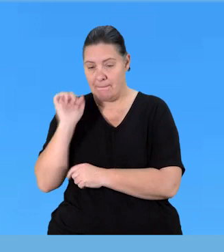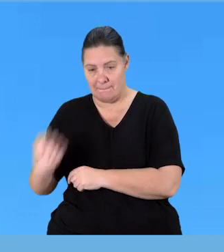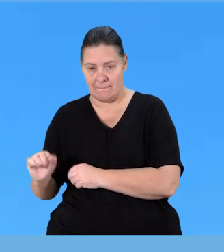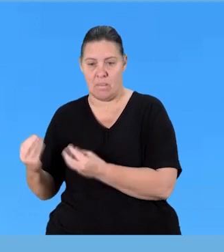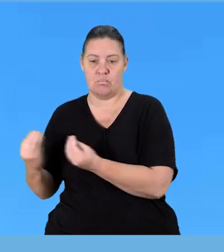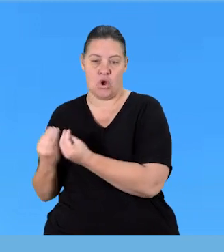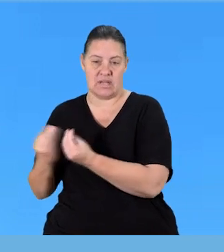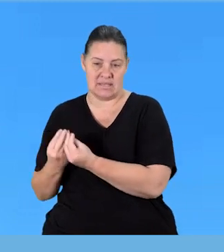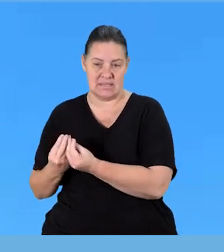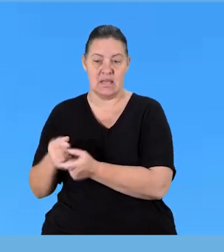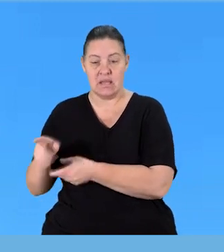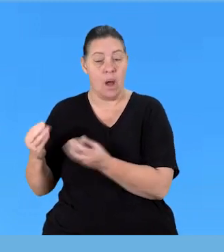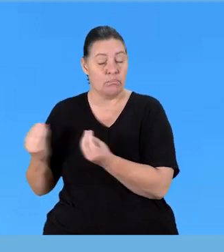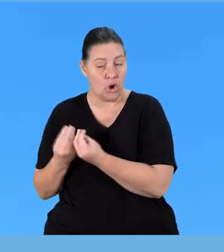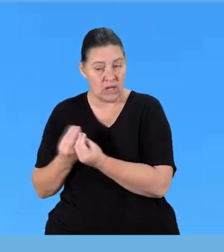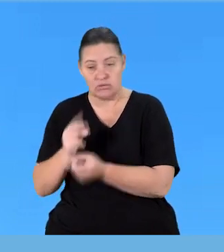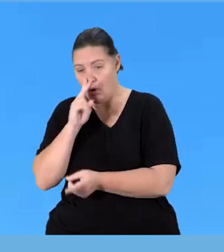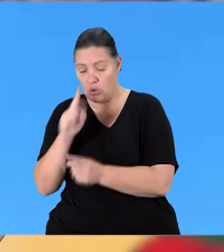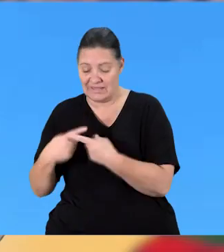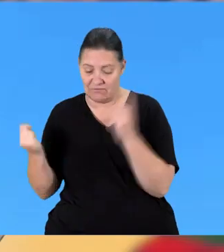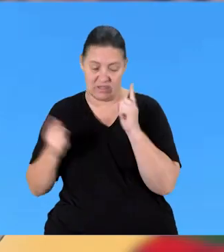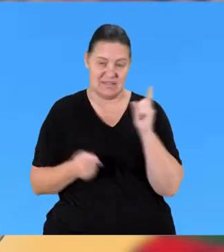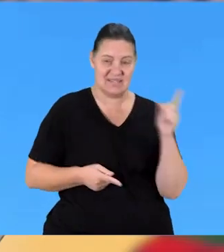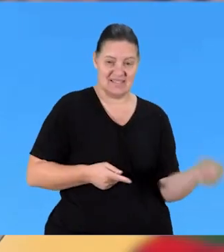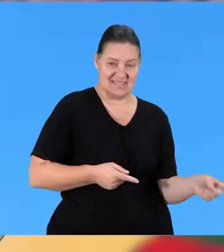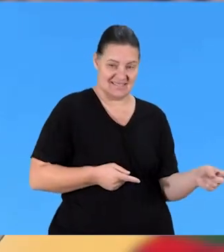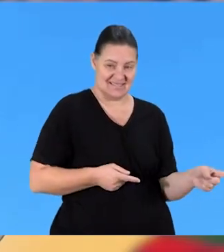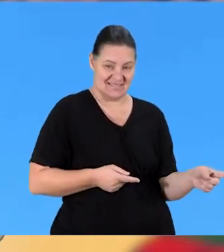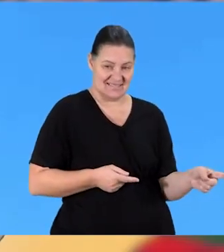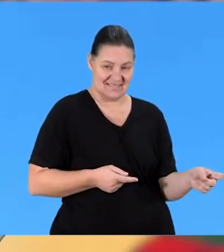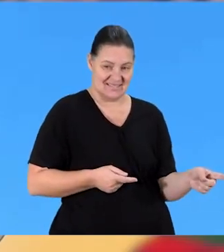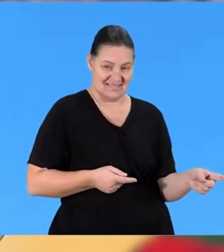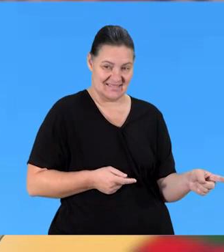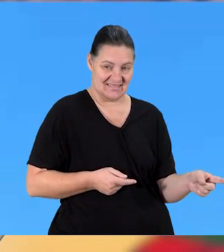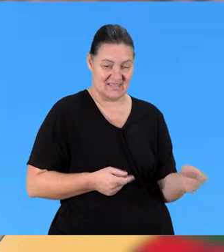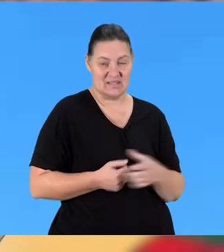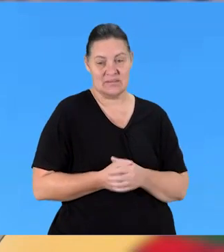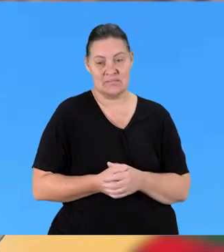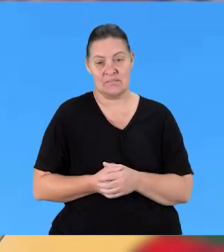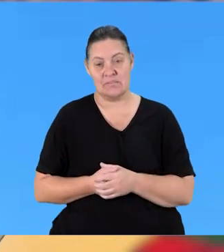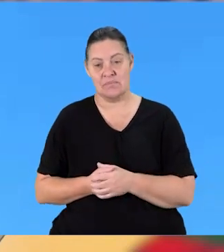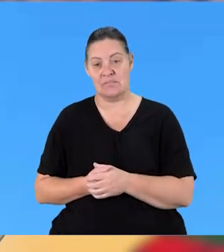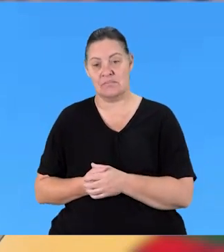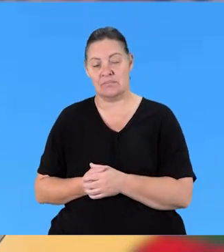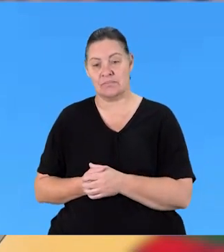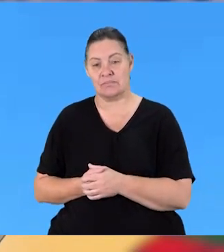the products. And those products are going to be different from the elements that made those products.